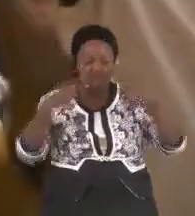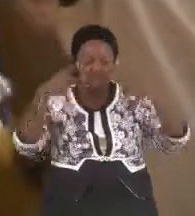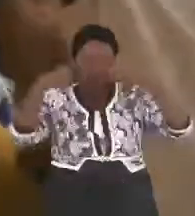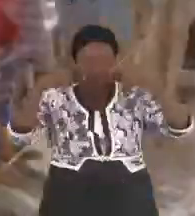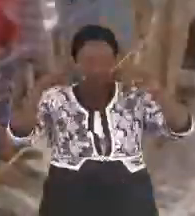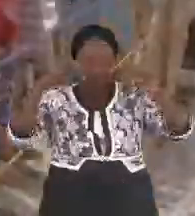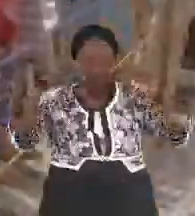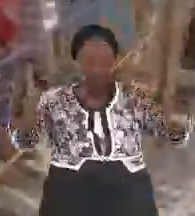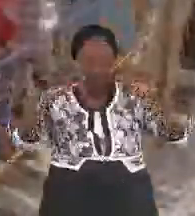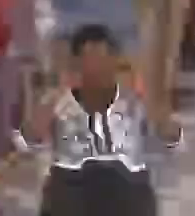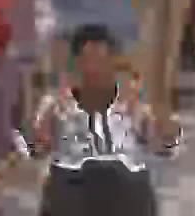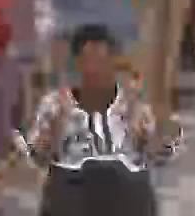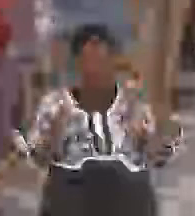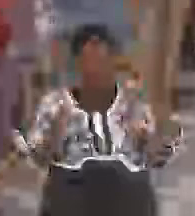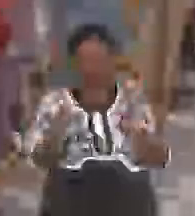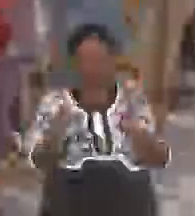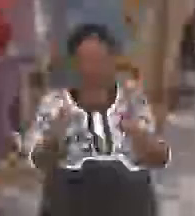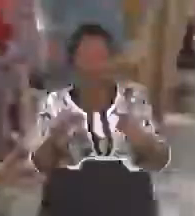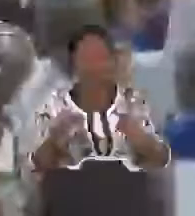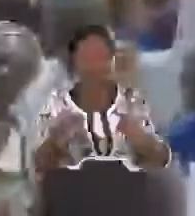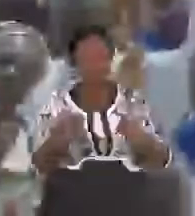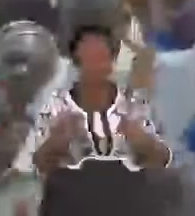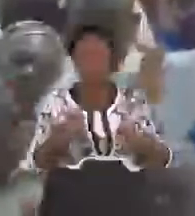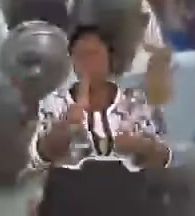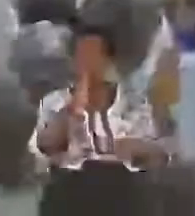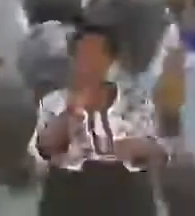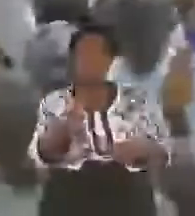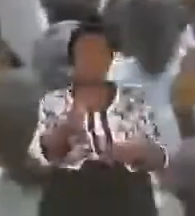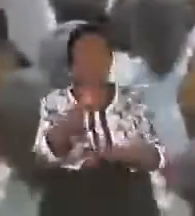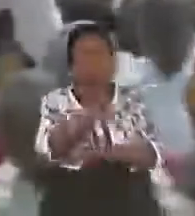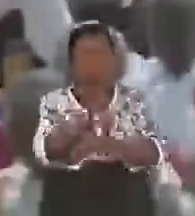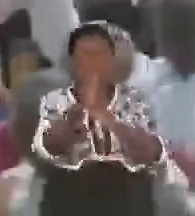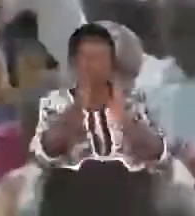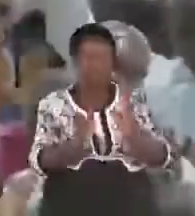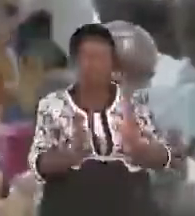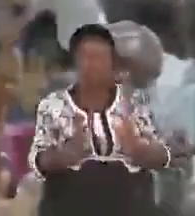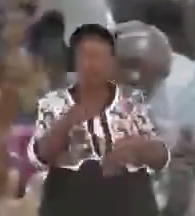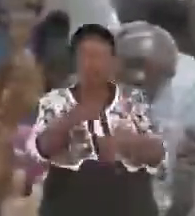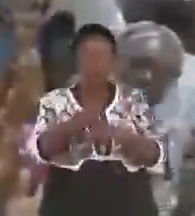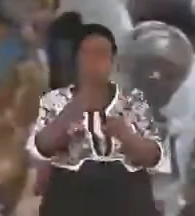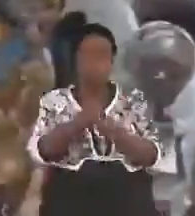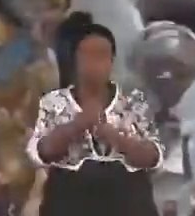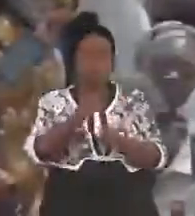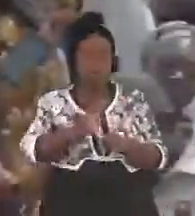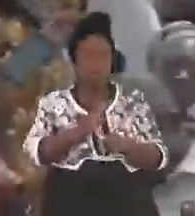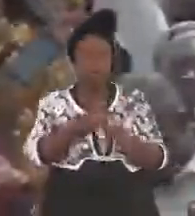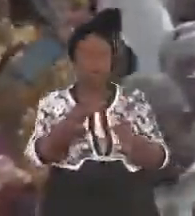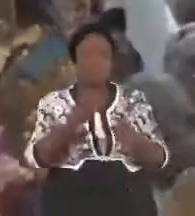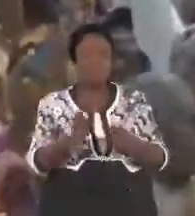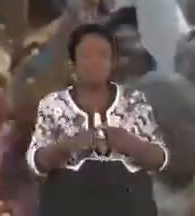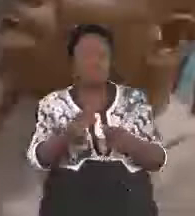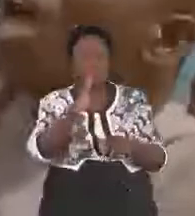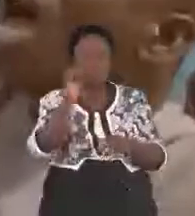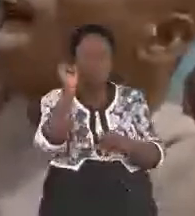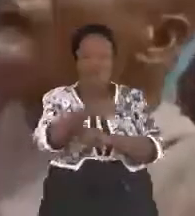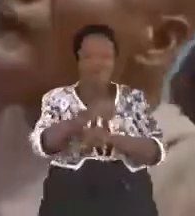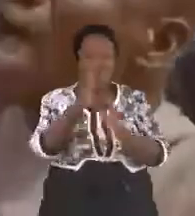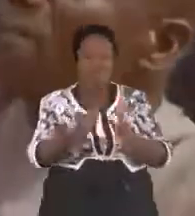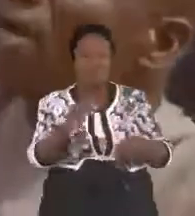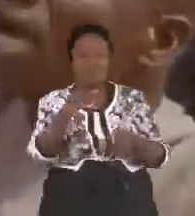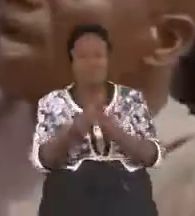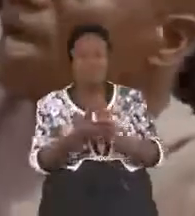Power. Amen. Being a conqueror. Amen. Make us all overcomers in Jesus' name.